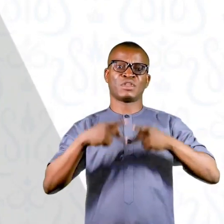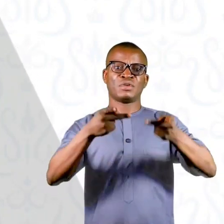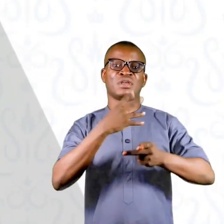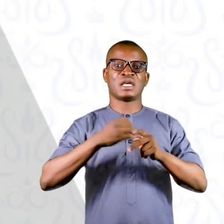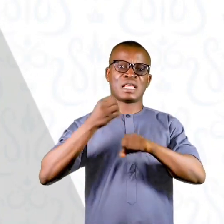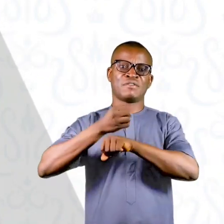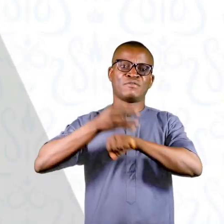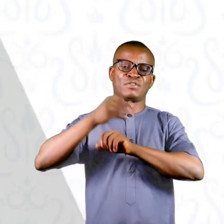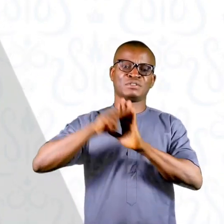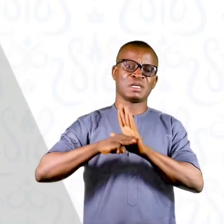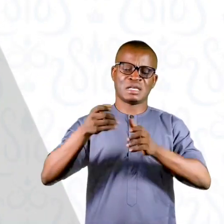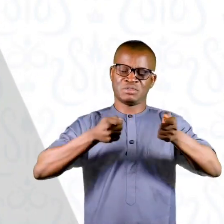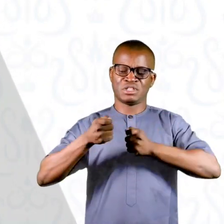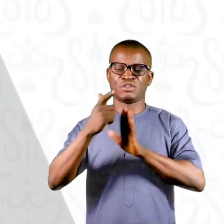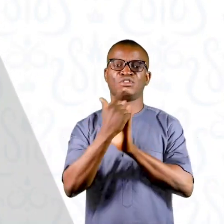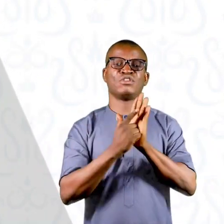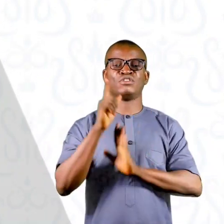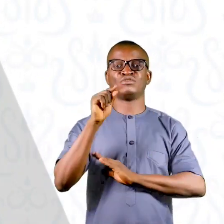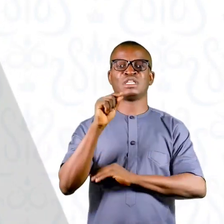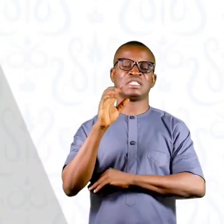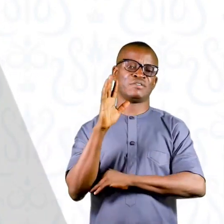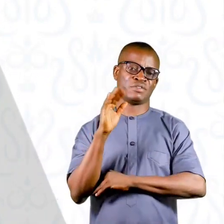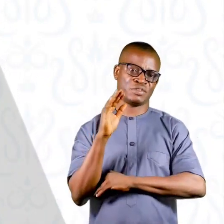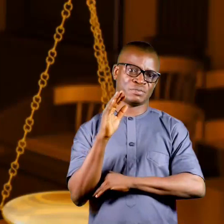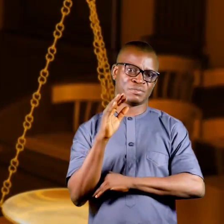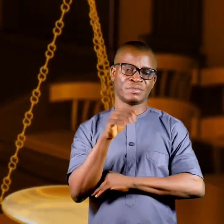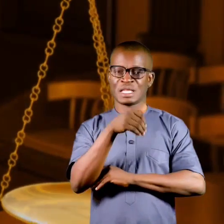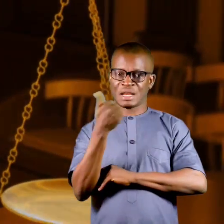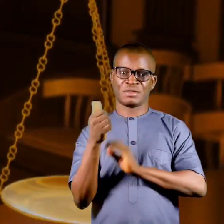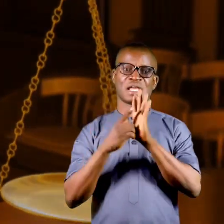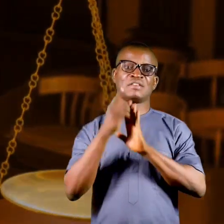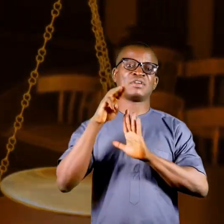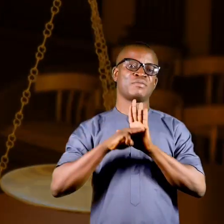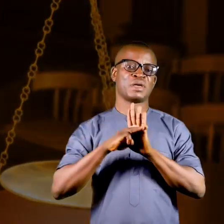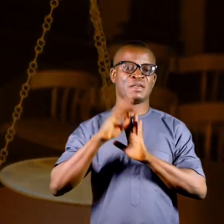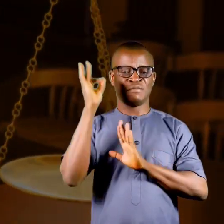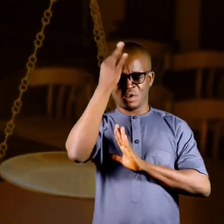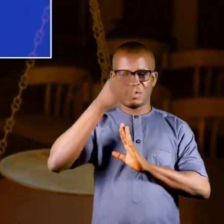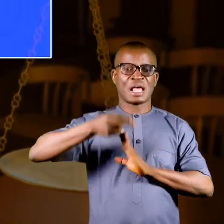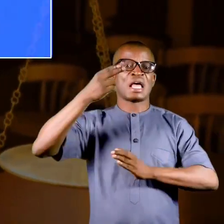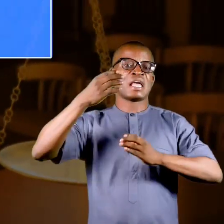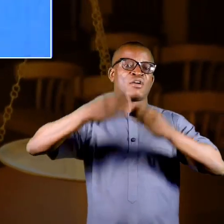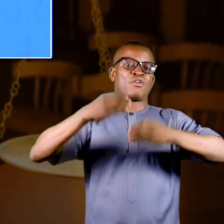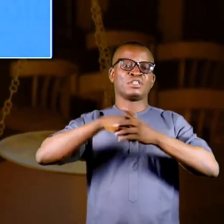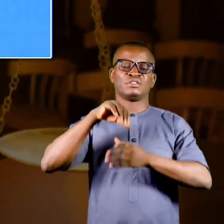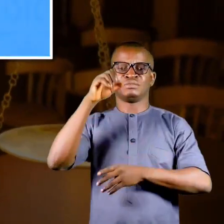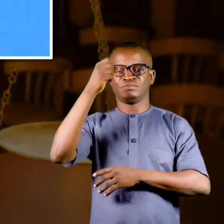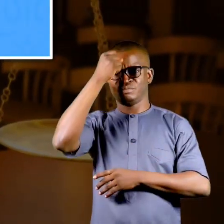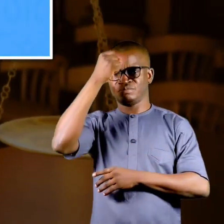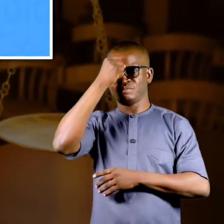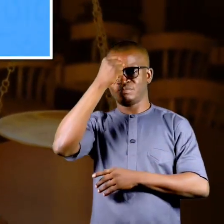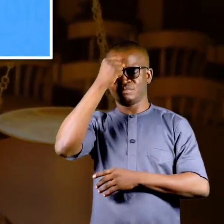Prohibition, Enforcement and Administration Act 2015. In a related development, the Federal High Court in Sokoto